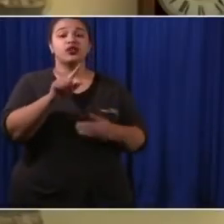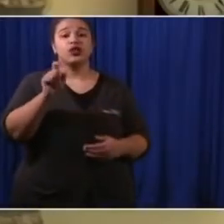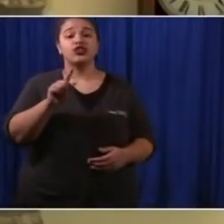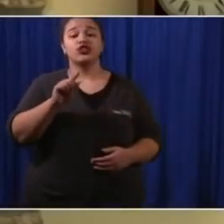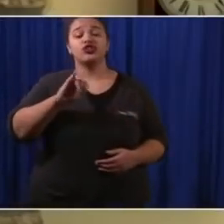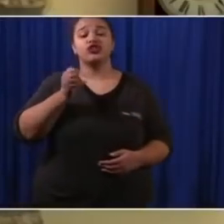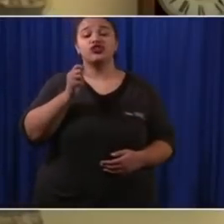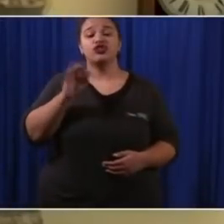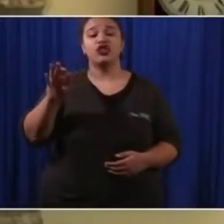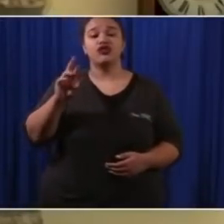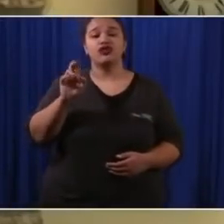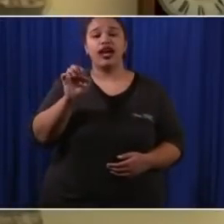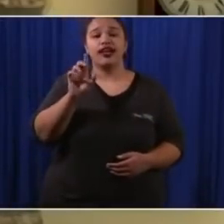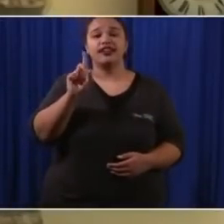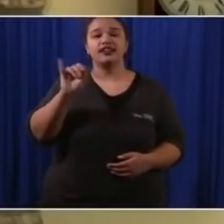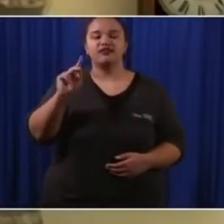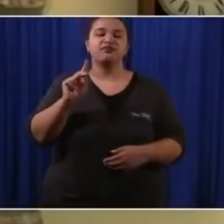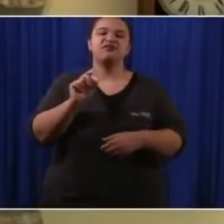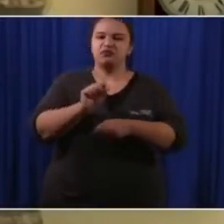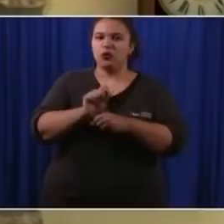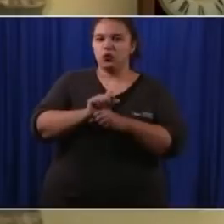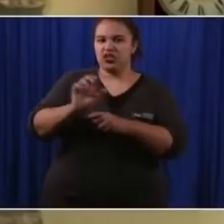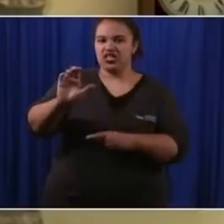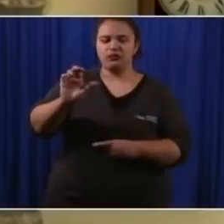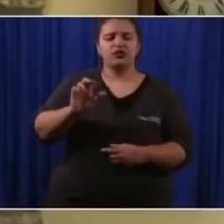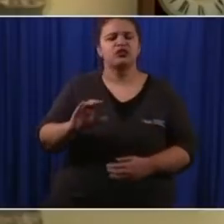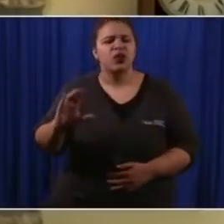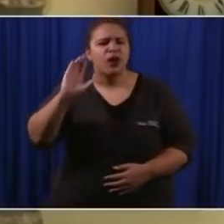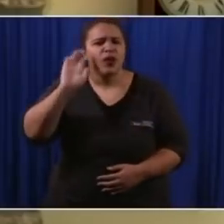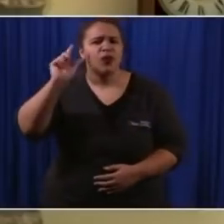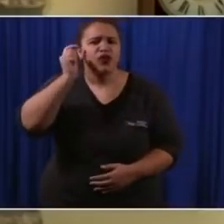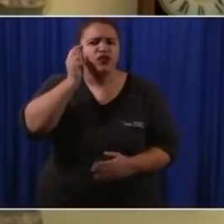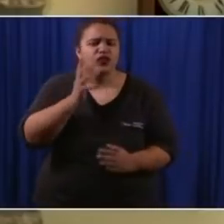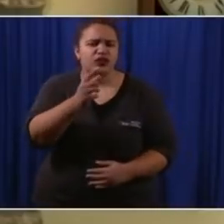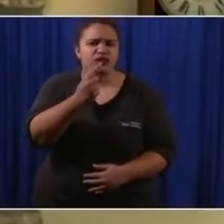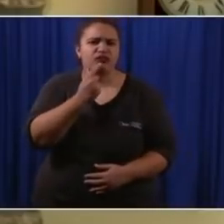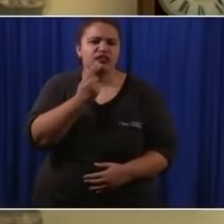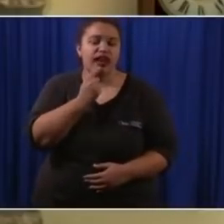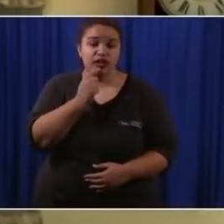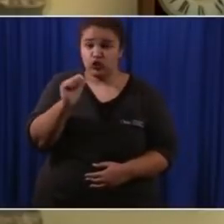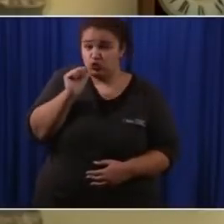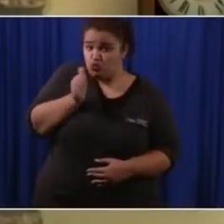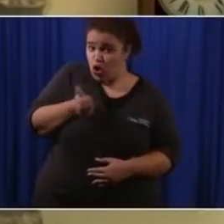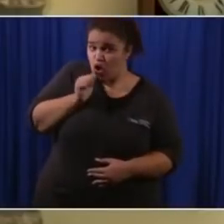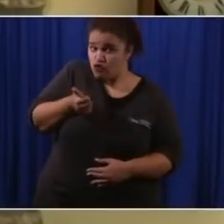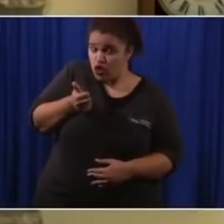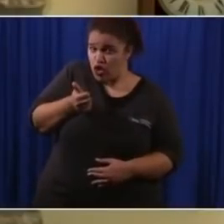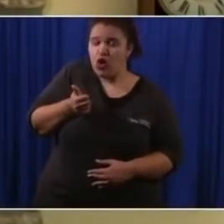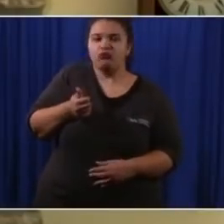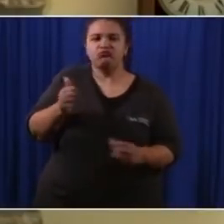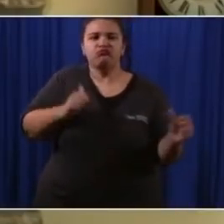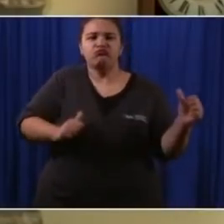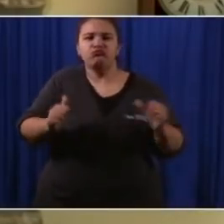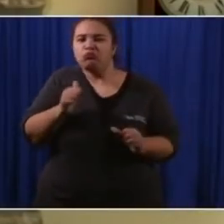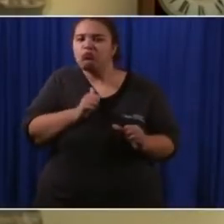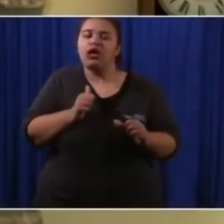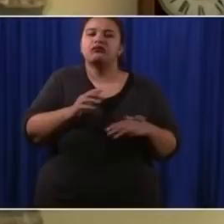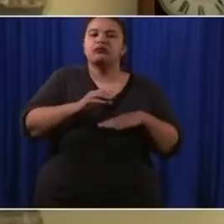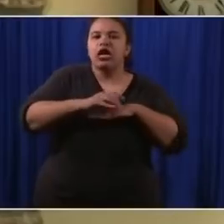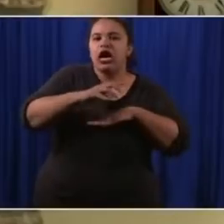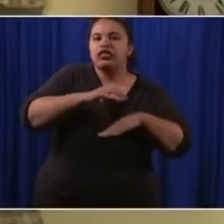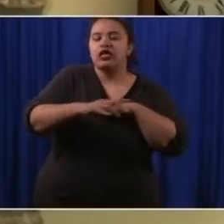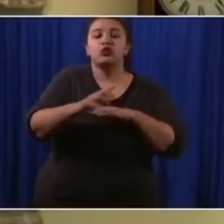Hello, Governor. You mentioned the performing arts guidance will be coming out tomorrow. Other activities in schools,